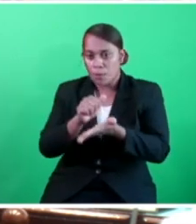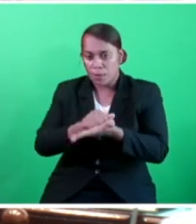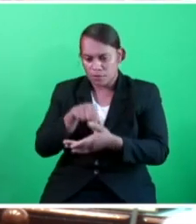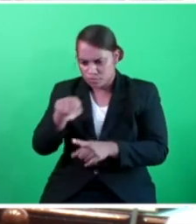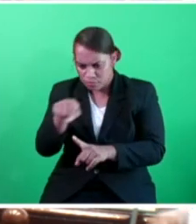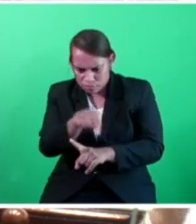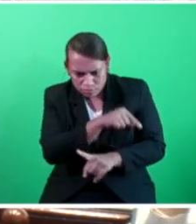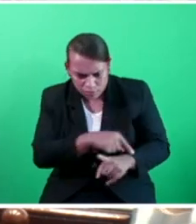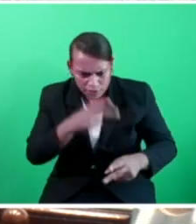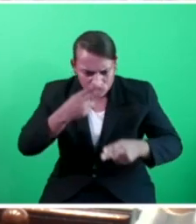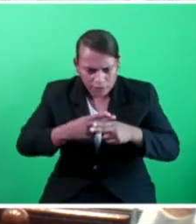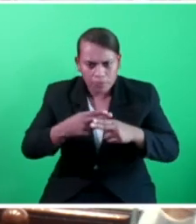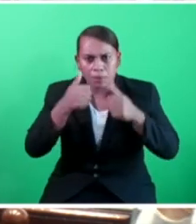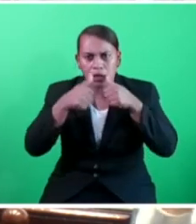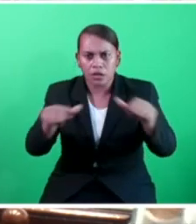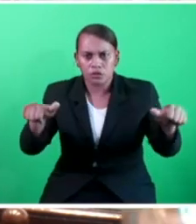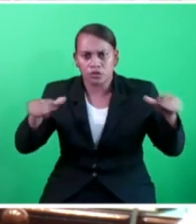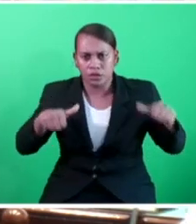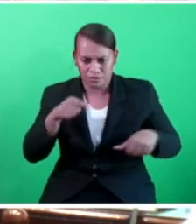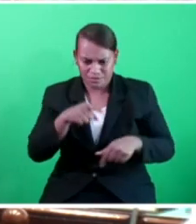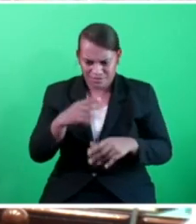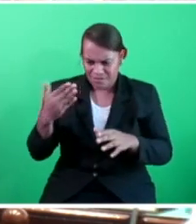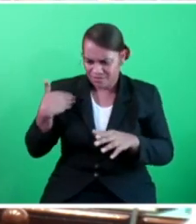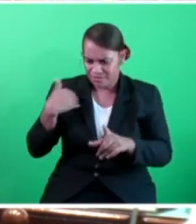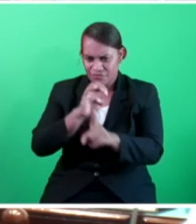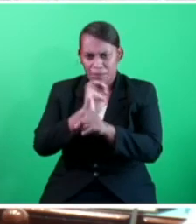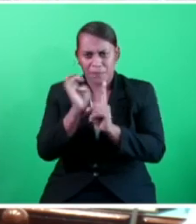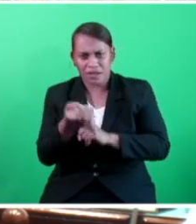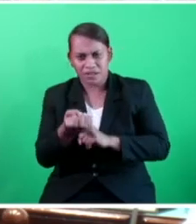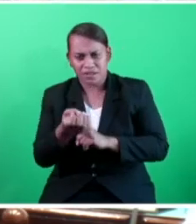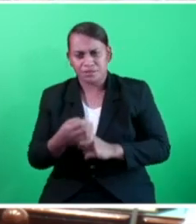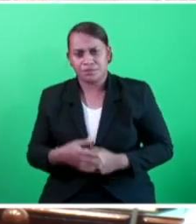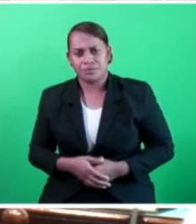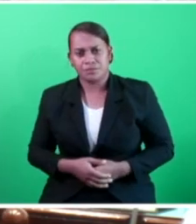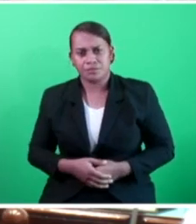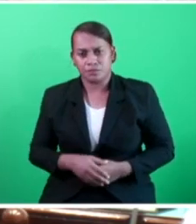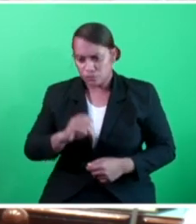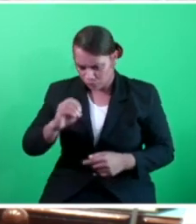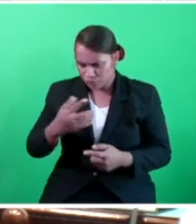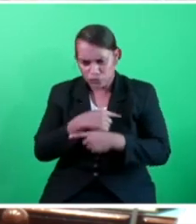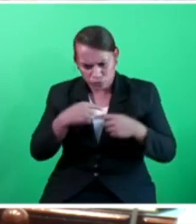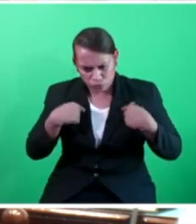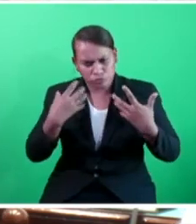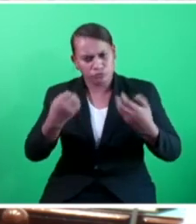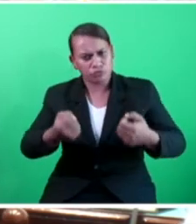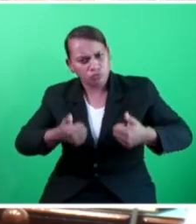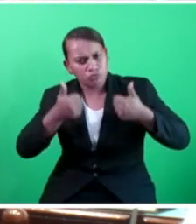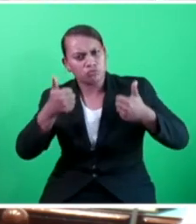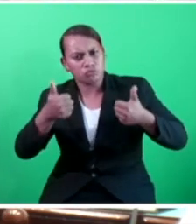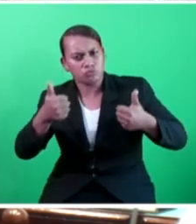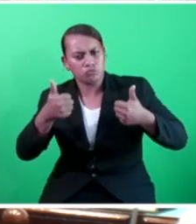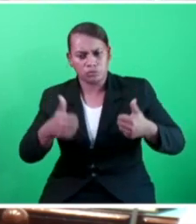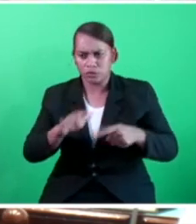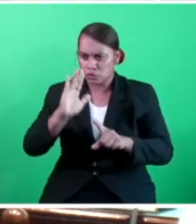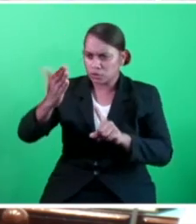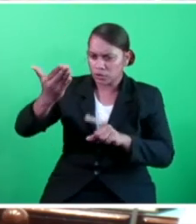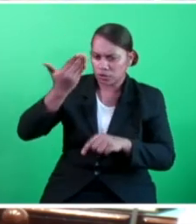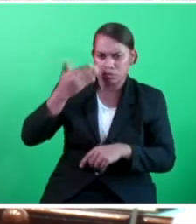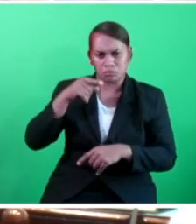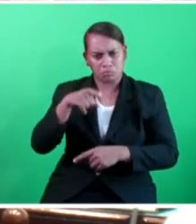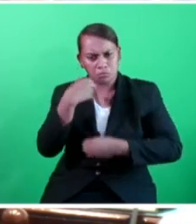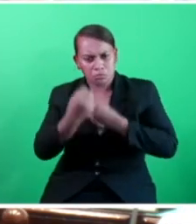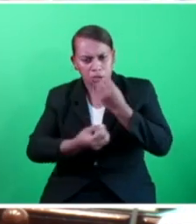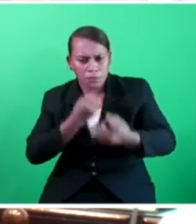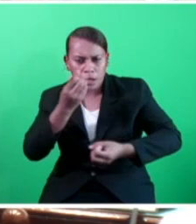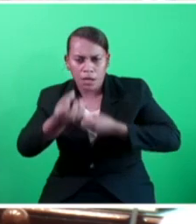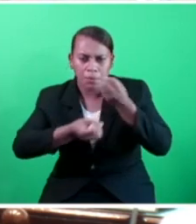on the health and environment. The speaker said, we've got some very, very good convincing submissions, very well-researched submissions based on good